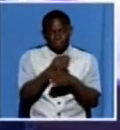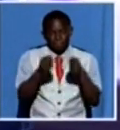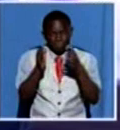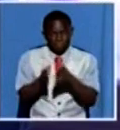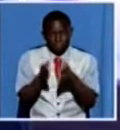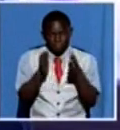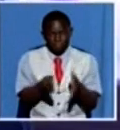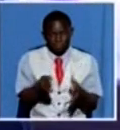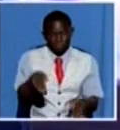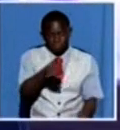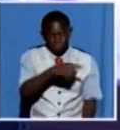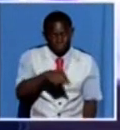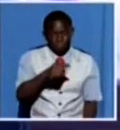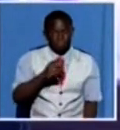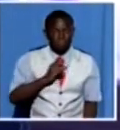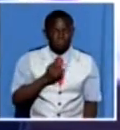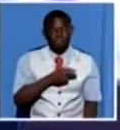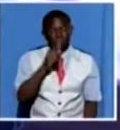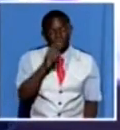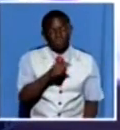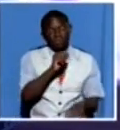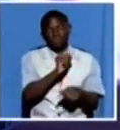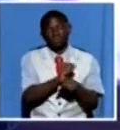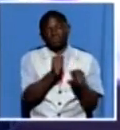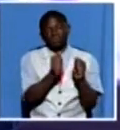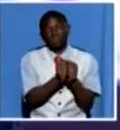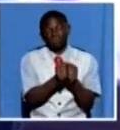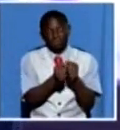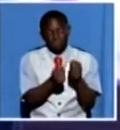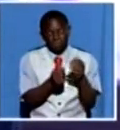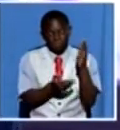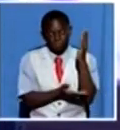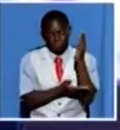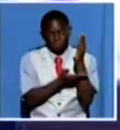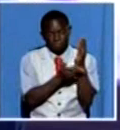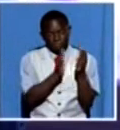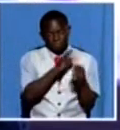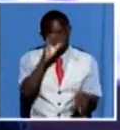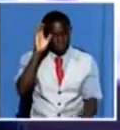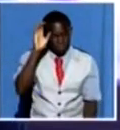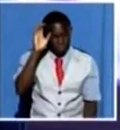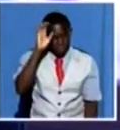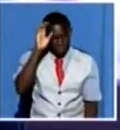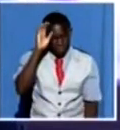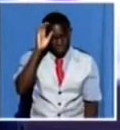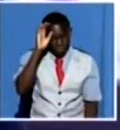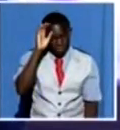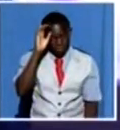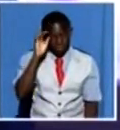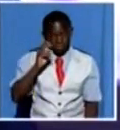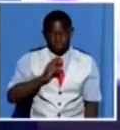capacity among Zambians. What I refer to as mindset change. You find that you have 100 Zambians